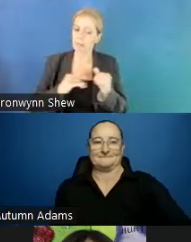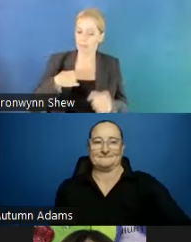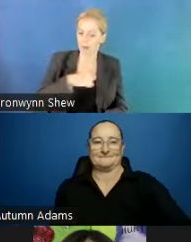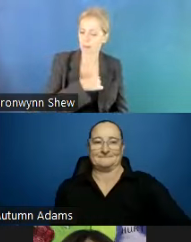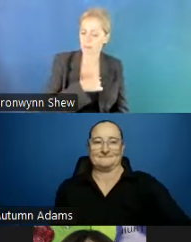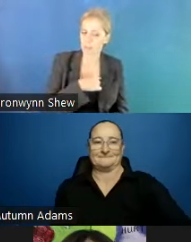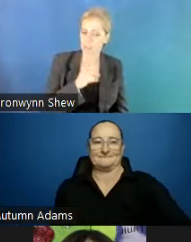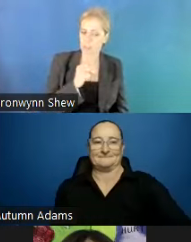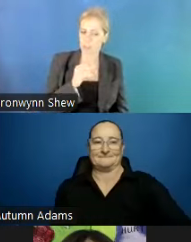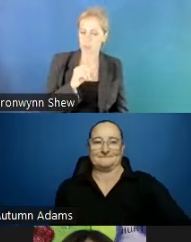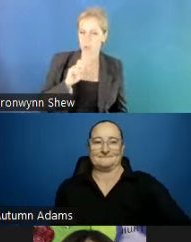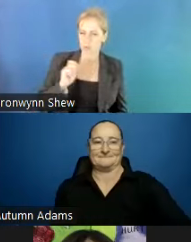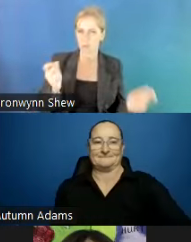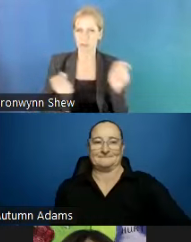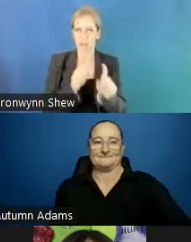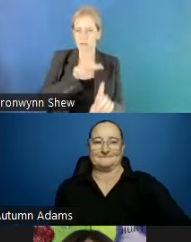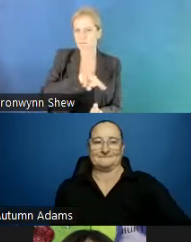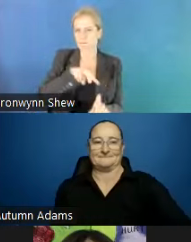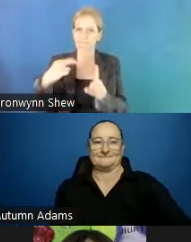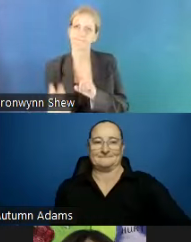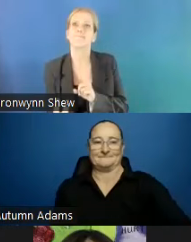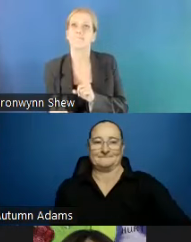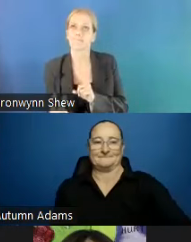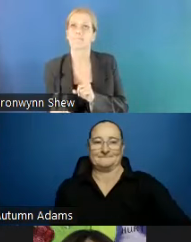to figure all of that out is very, very difficult.